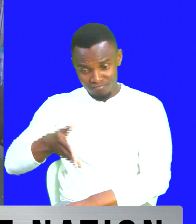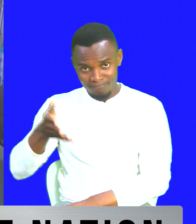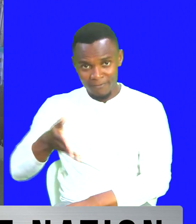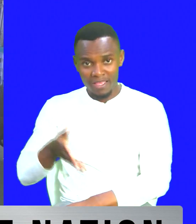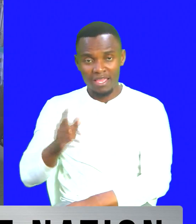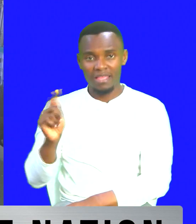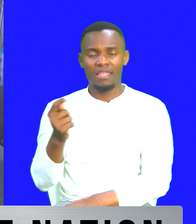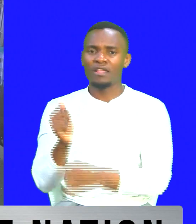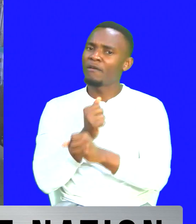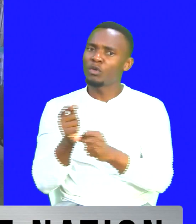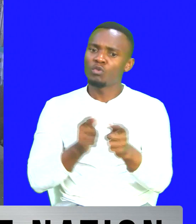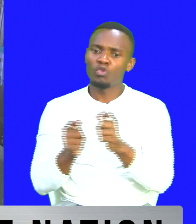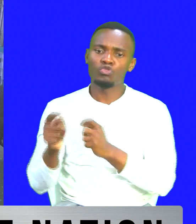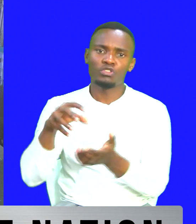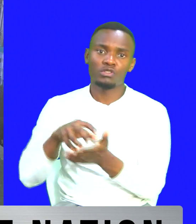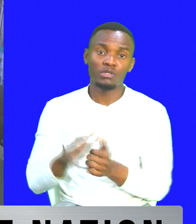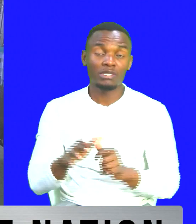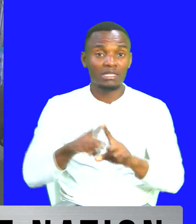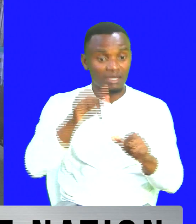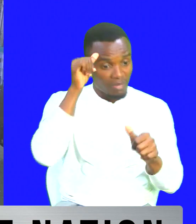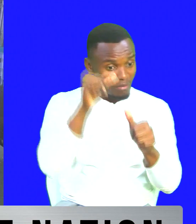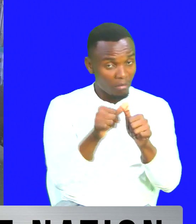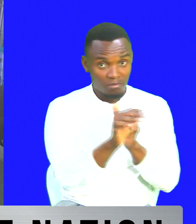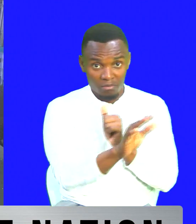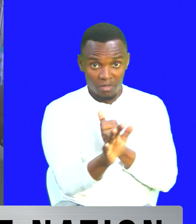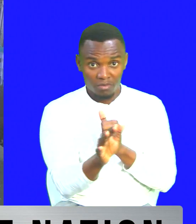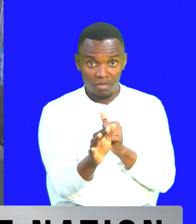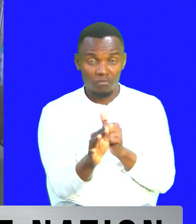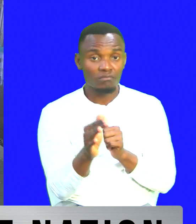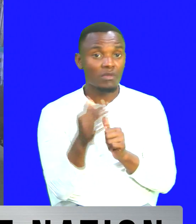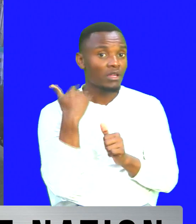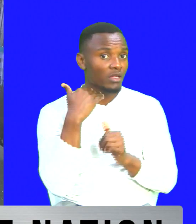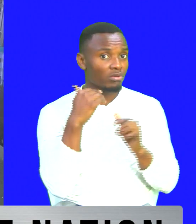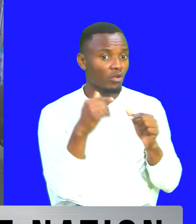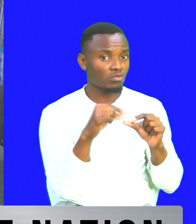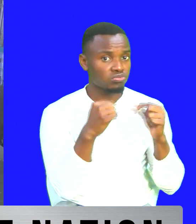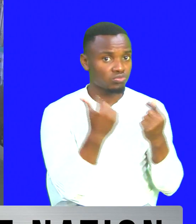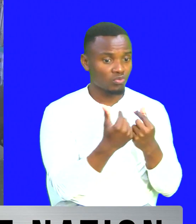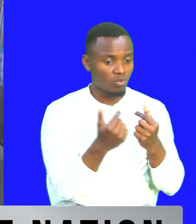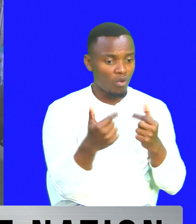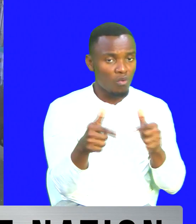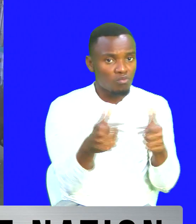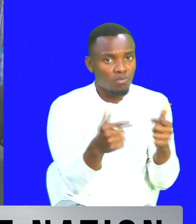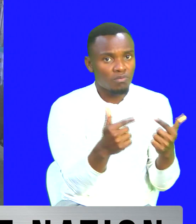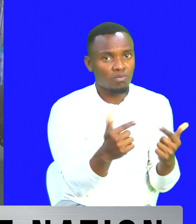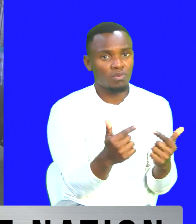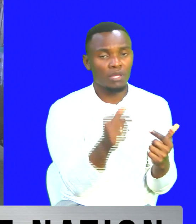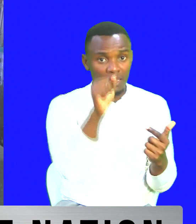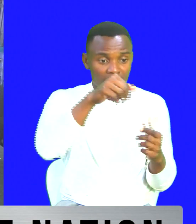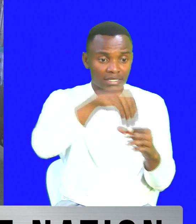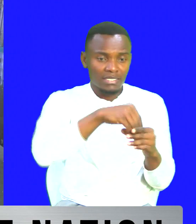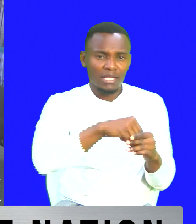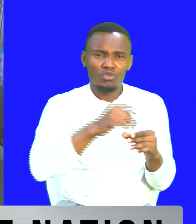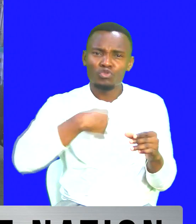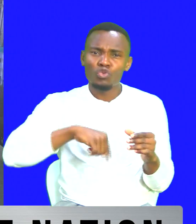Kenya. Remember these gangs that are fighting each other. Yes, it is internal. Then what do we have to do with internal businesses